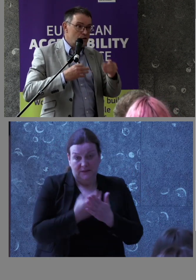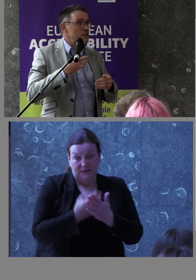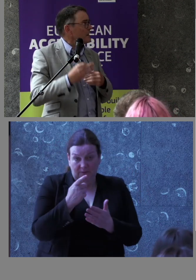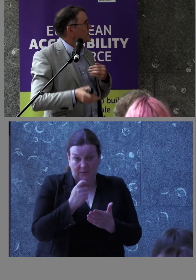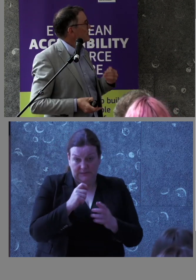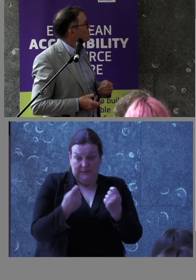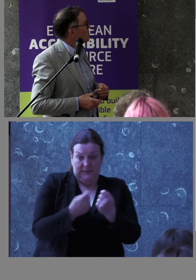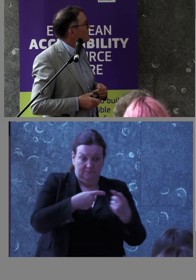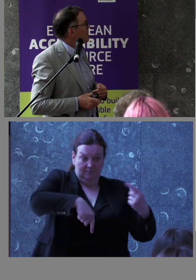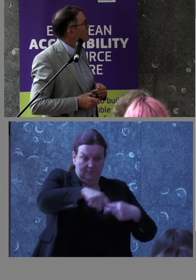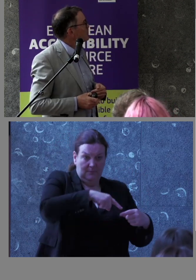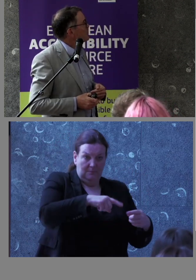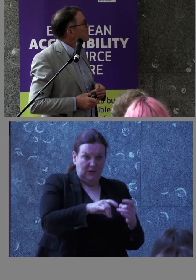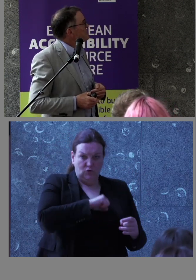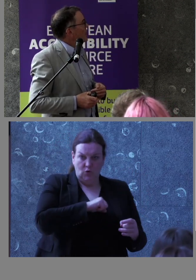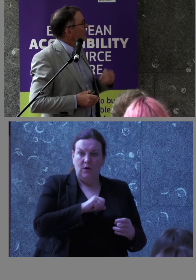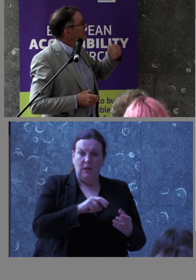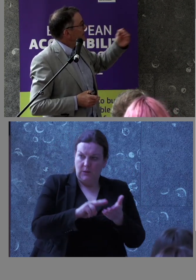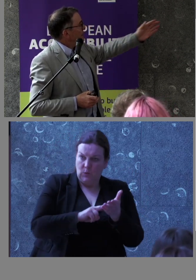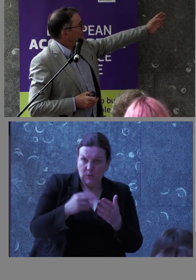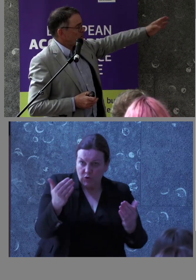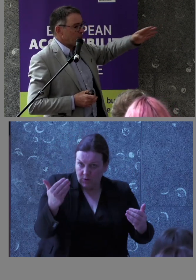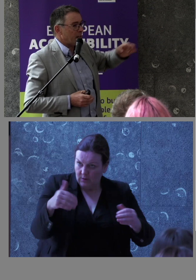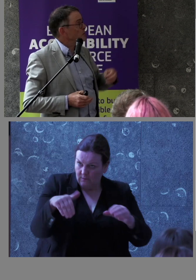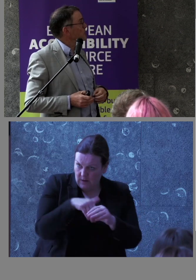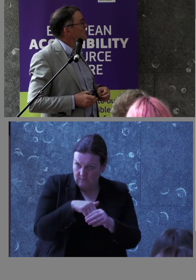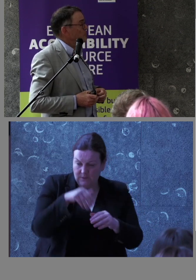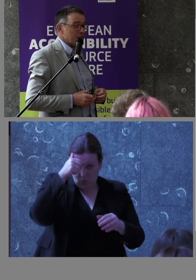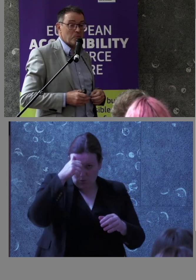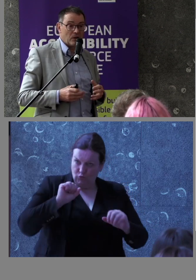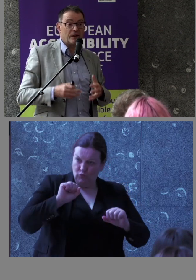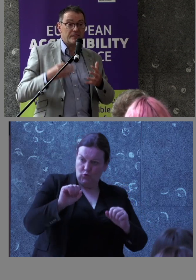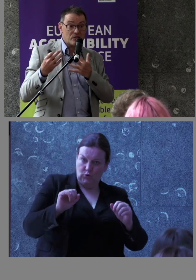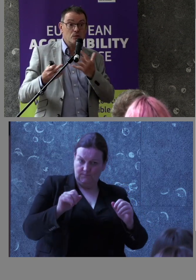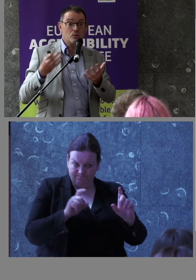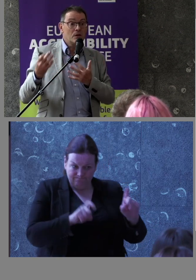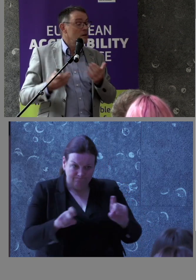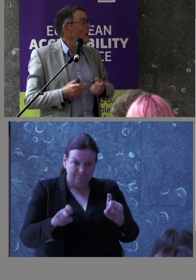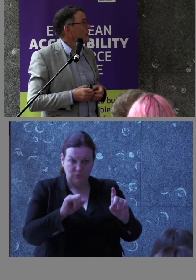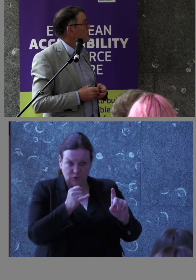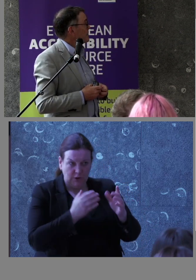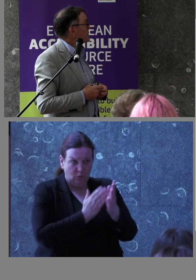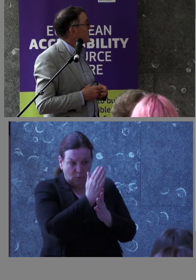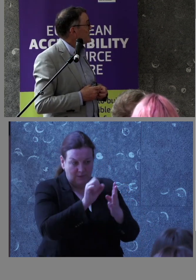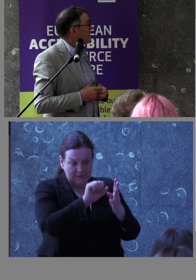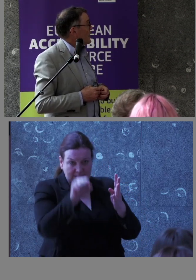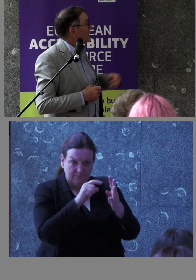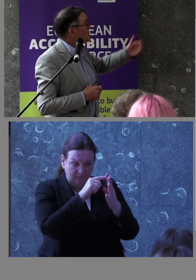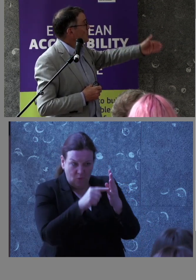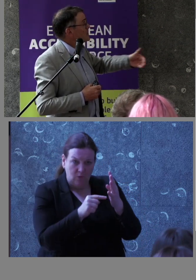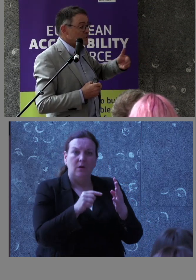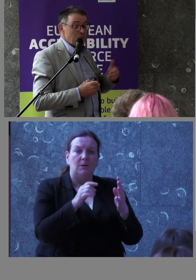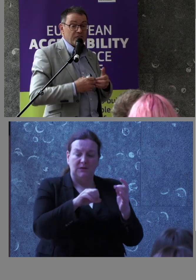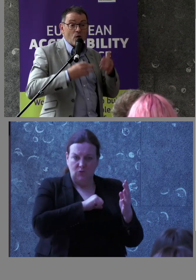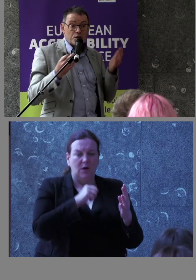once we've got the widgets, the development teams can actually use them, and they can build out the systems, and they can be confident